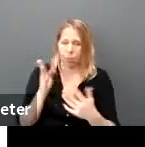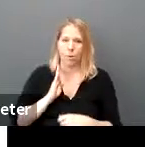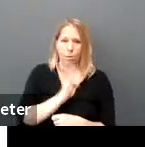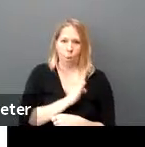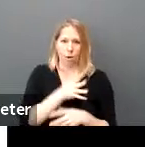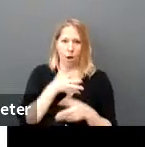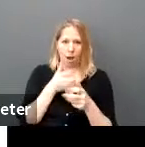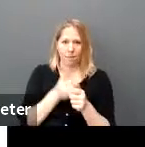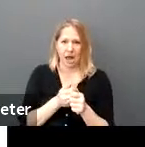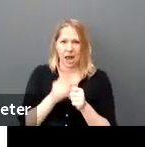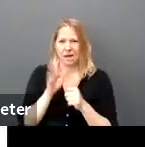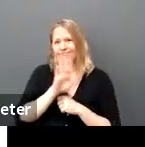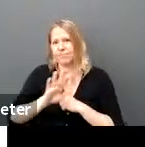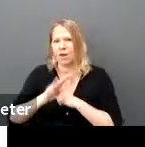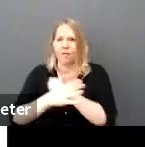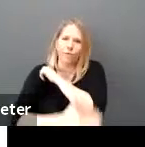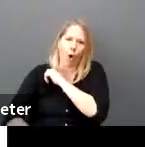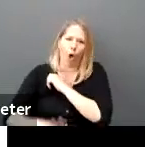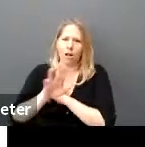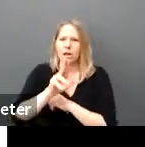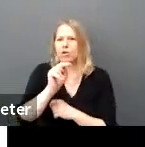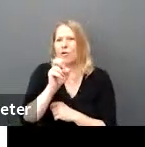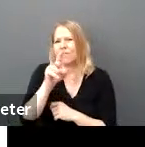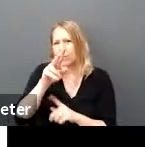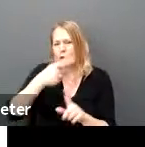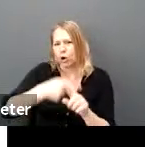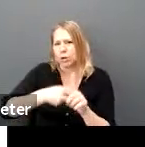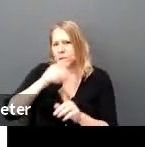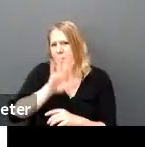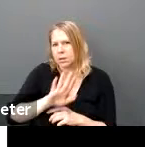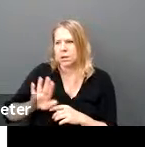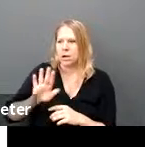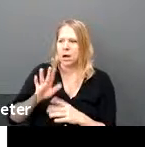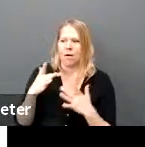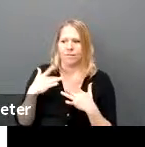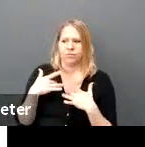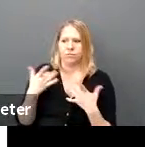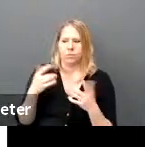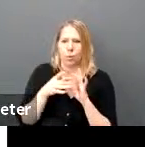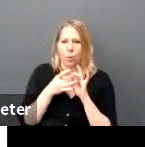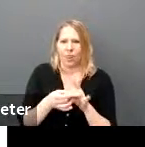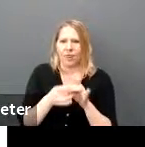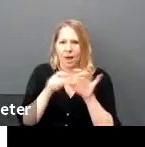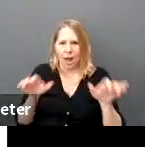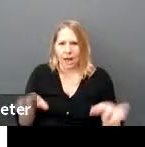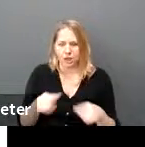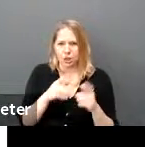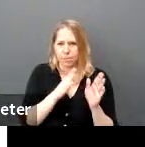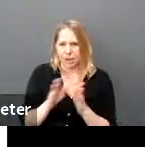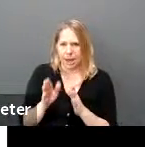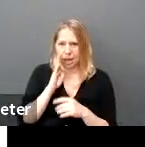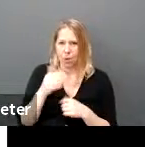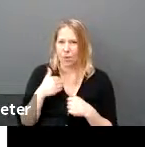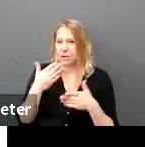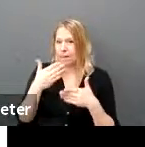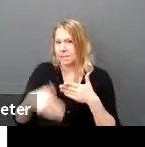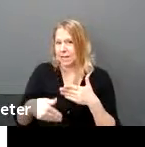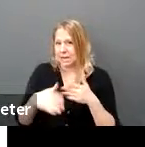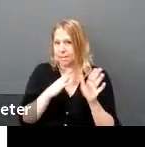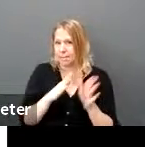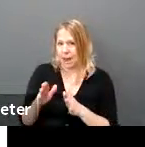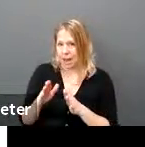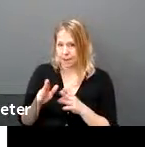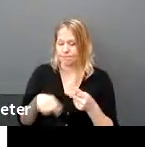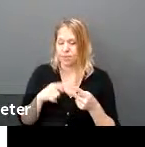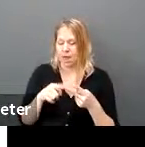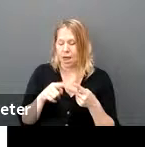fall, typically around November, of where we are on the action plans, and then we will be bringing the completed action plans as well as